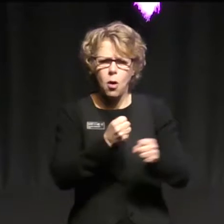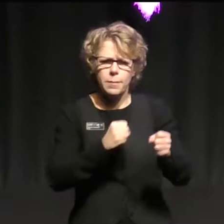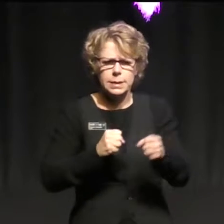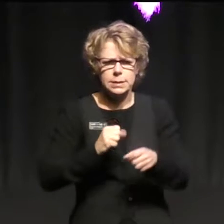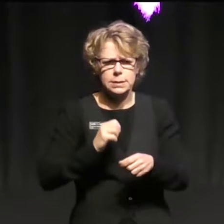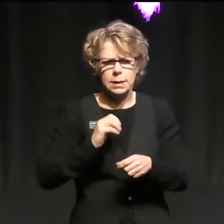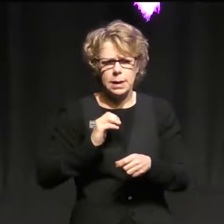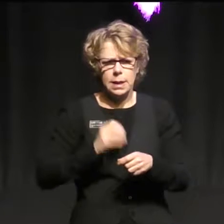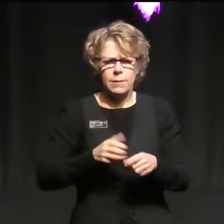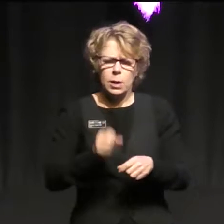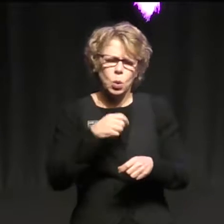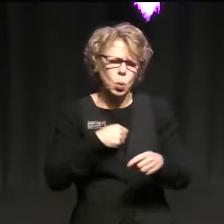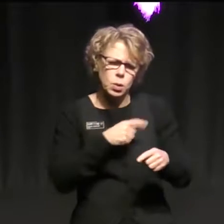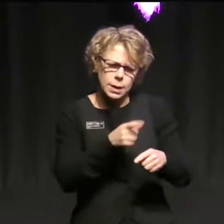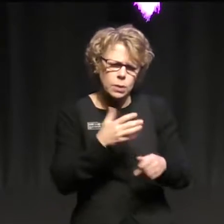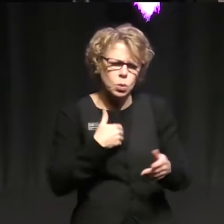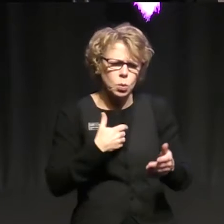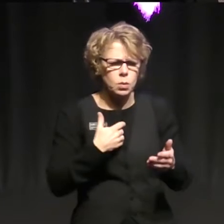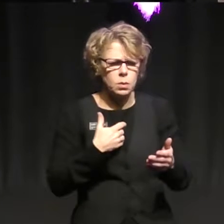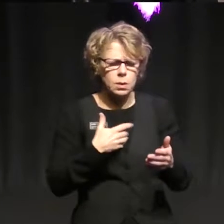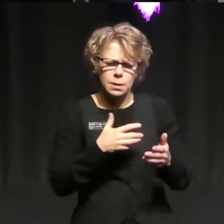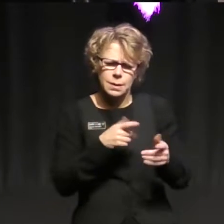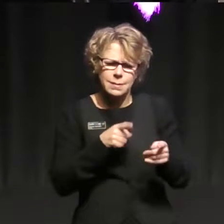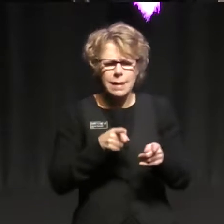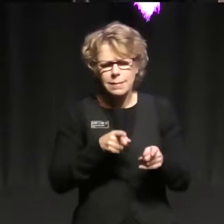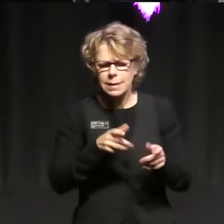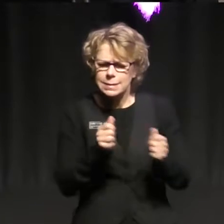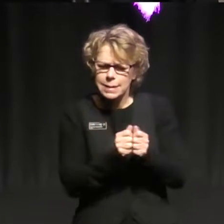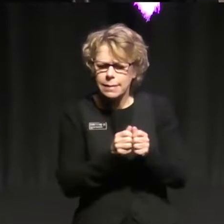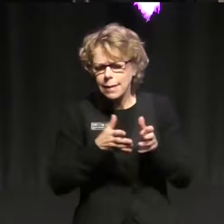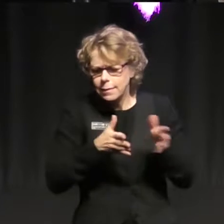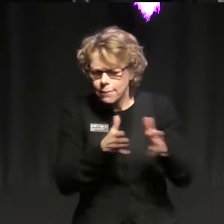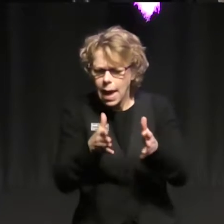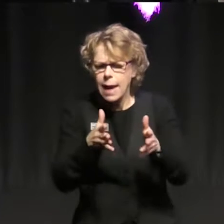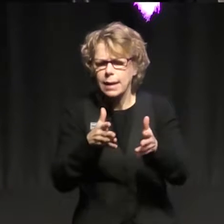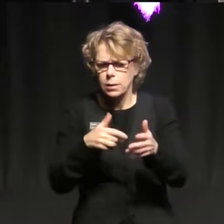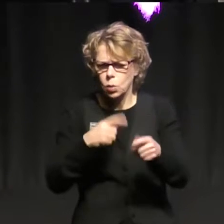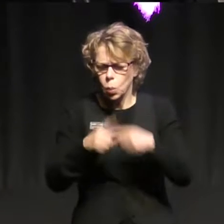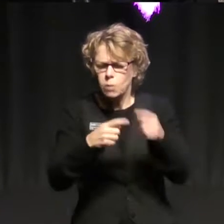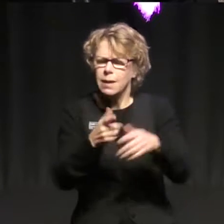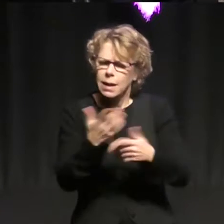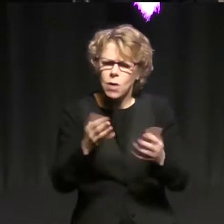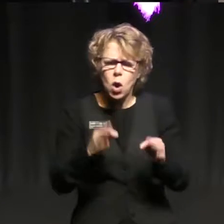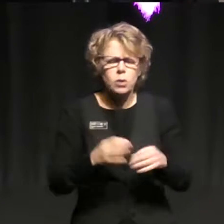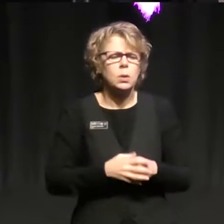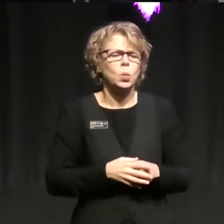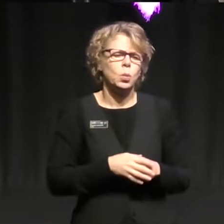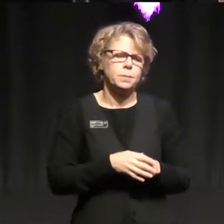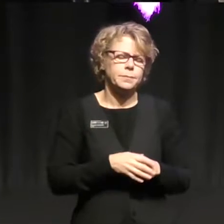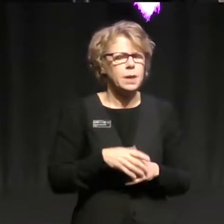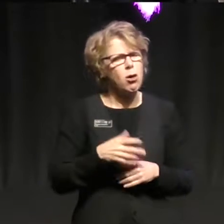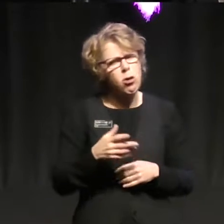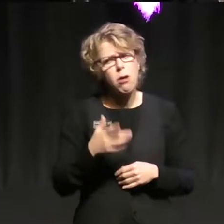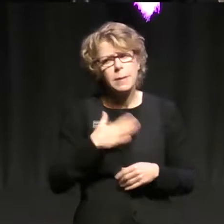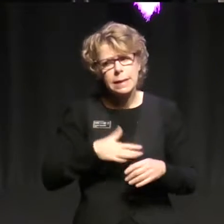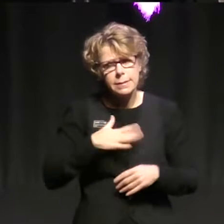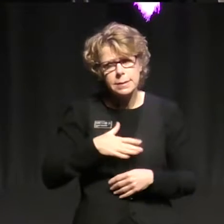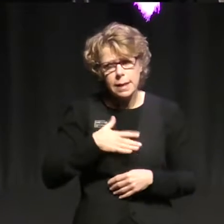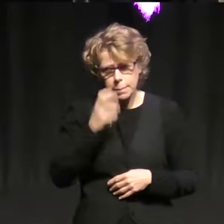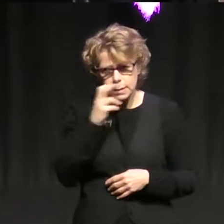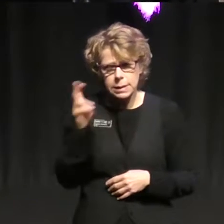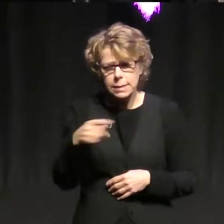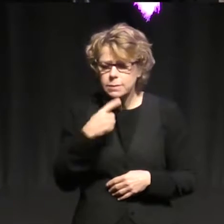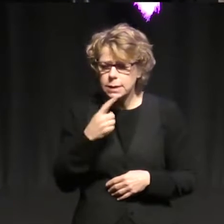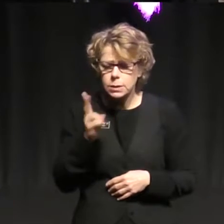in SEWA? It's a very interesting question and a perspective. But I think